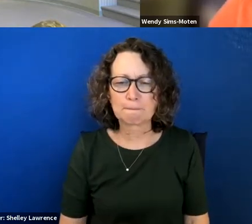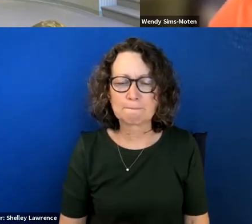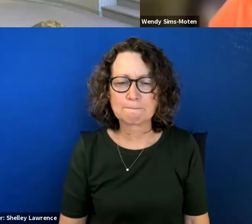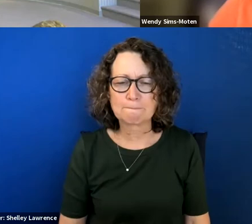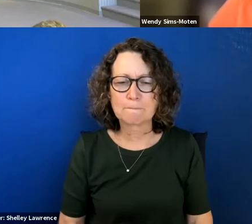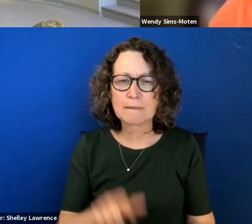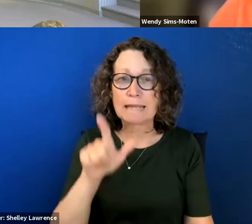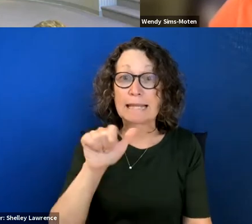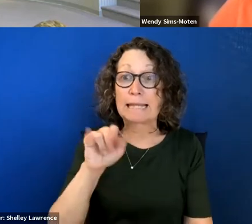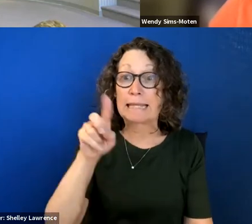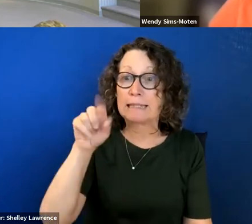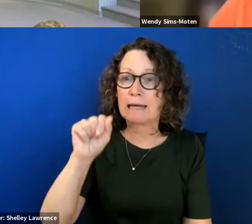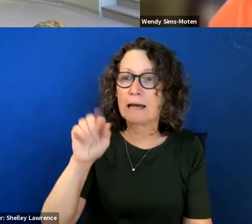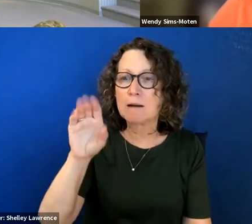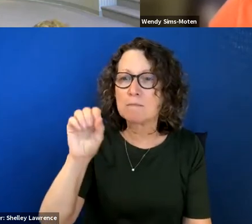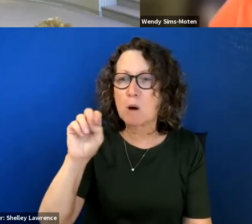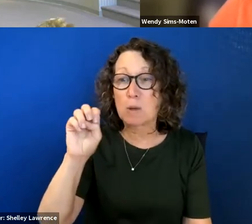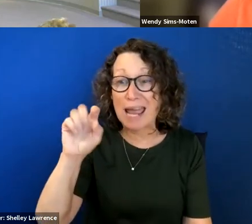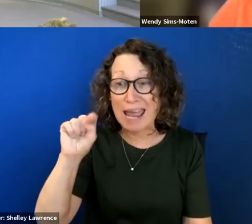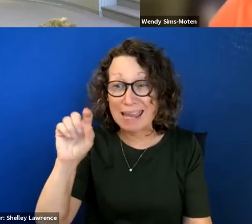Linda Bonet, can you hear us?